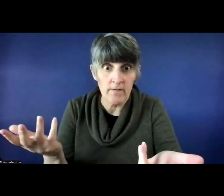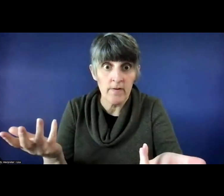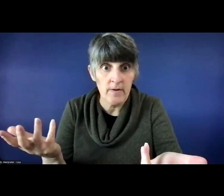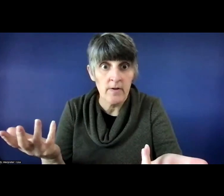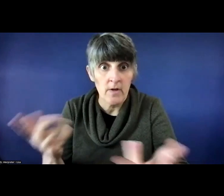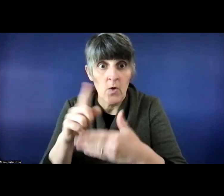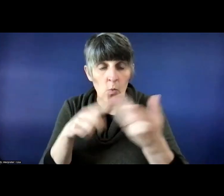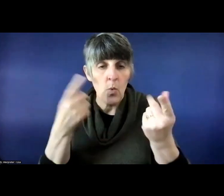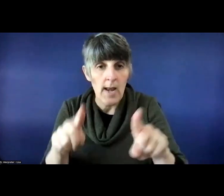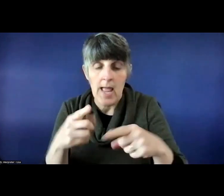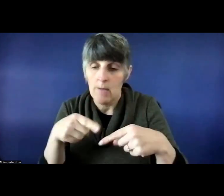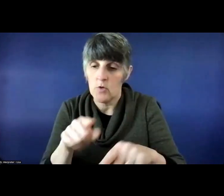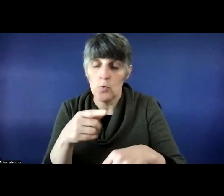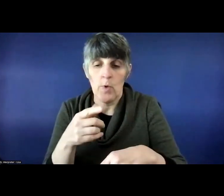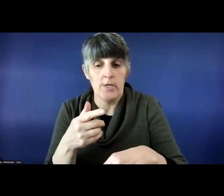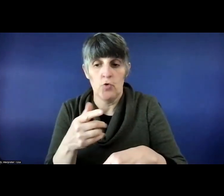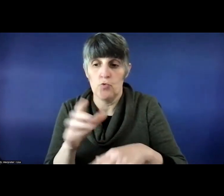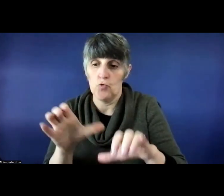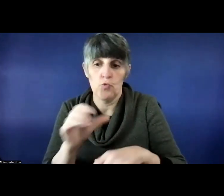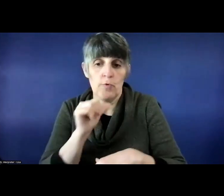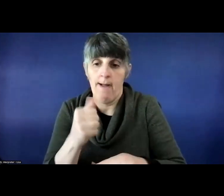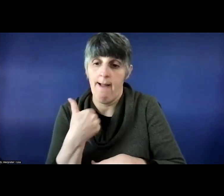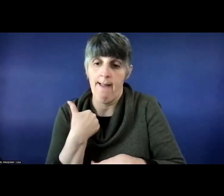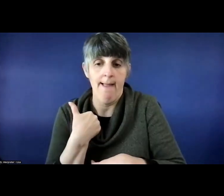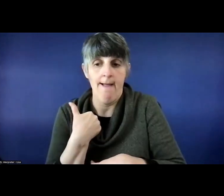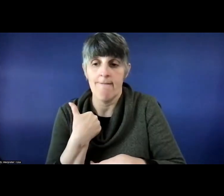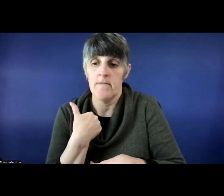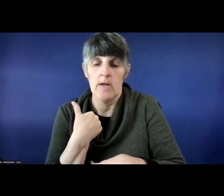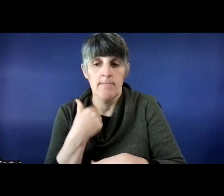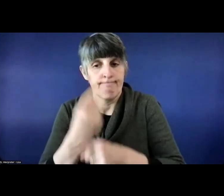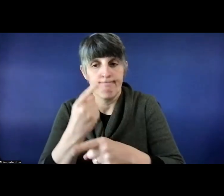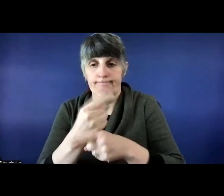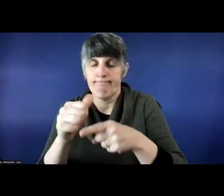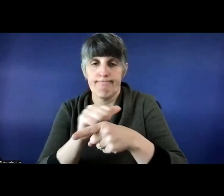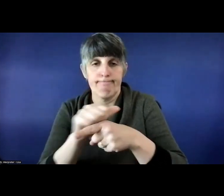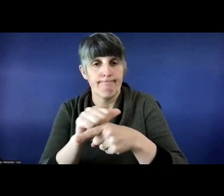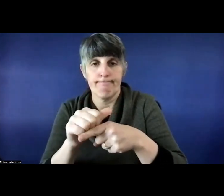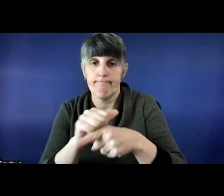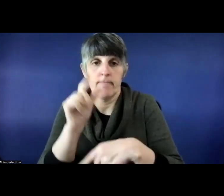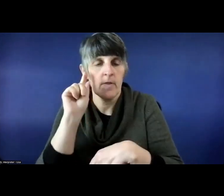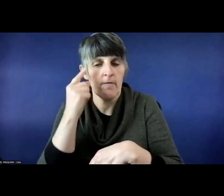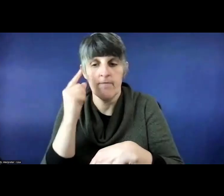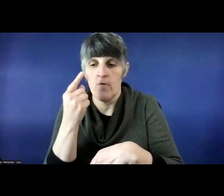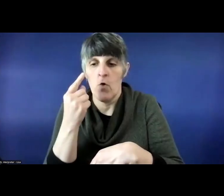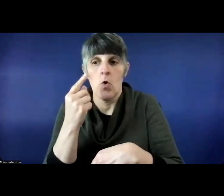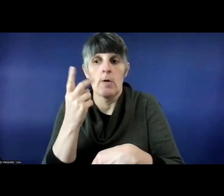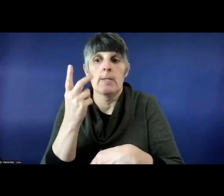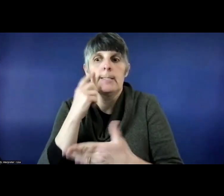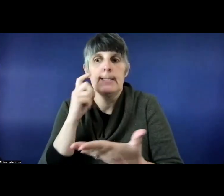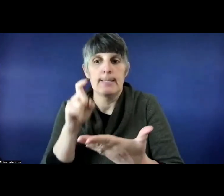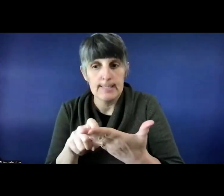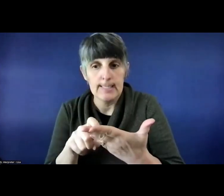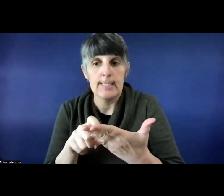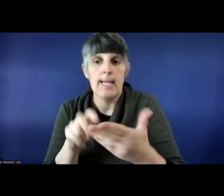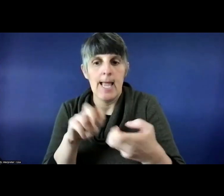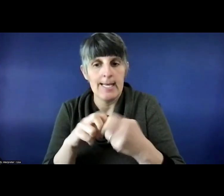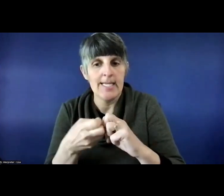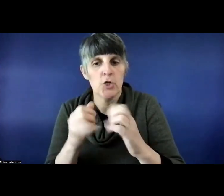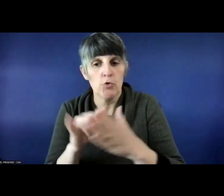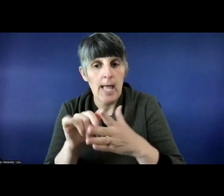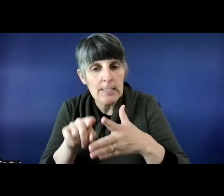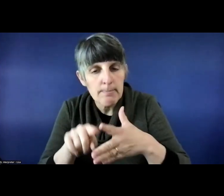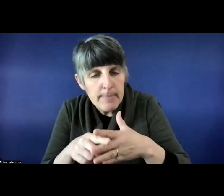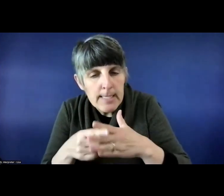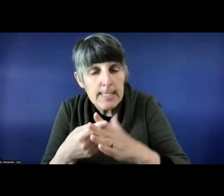what happens when you do not have the proper training to see an issue that's beginning